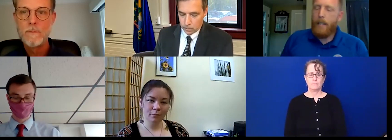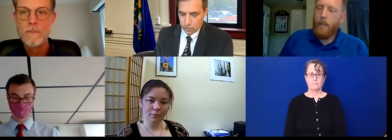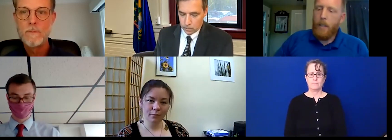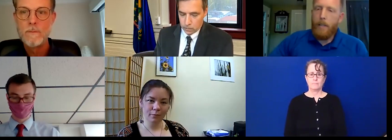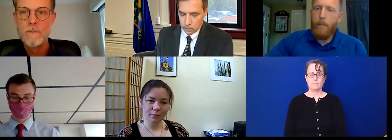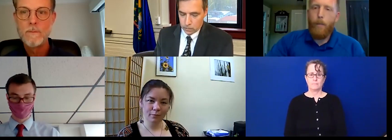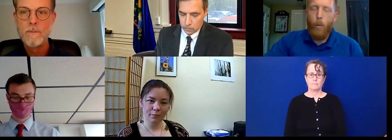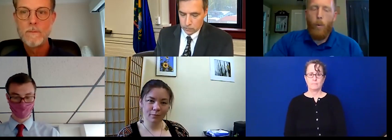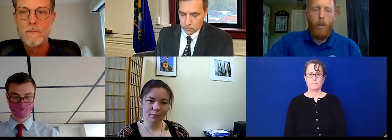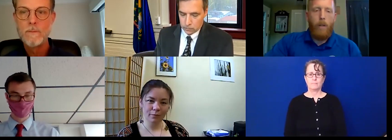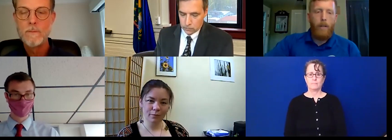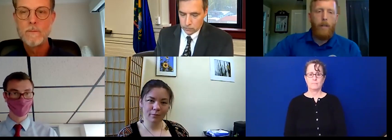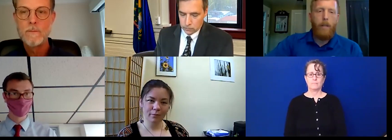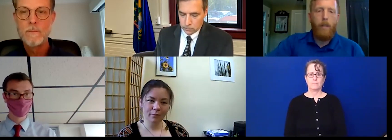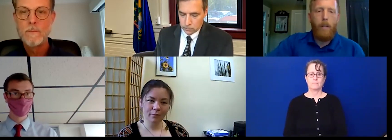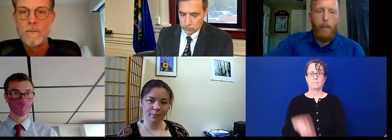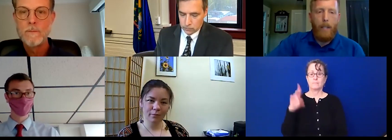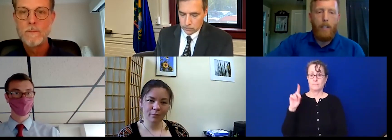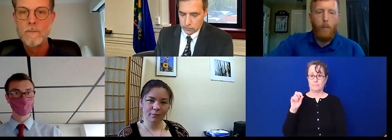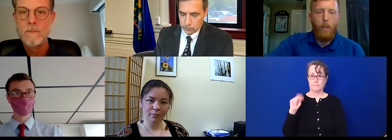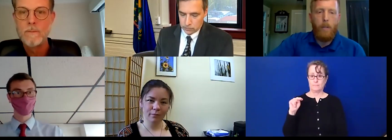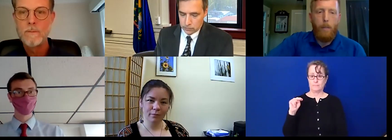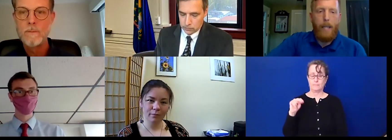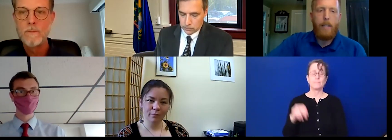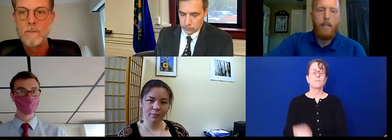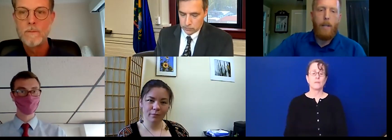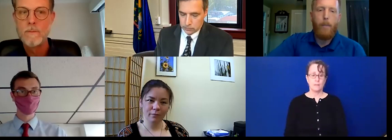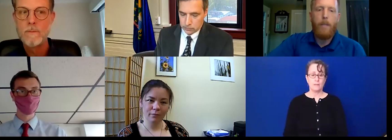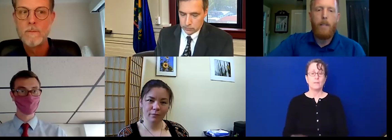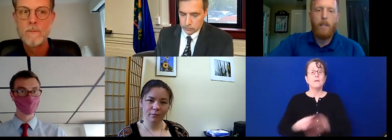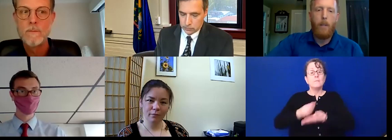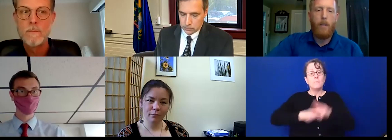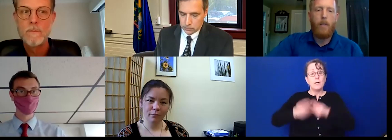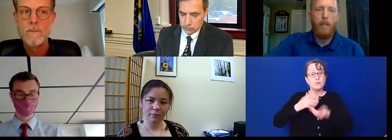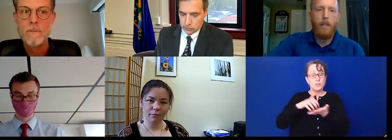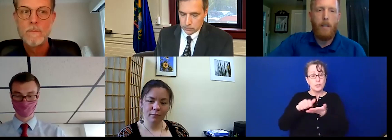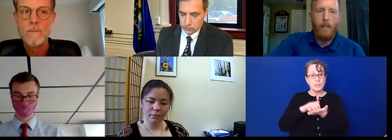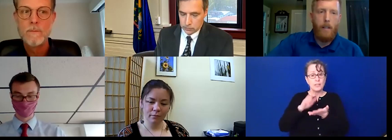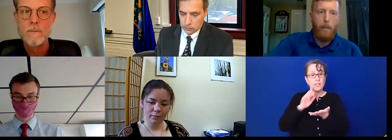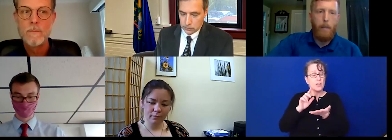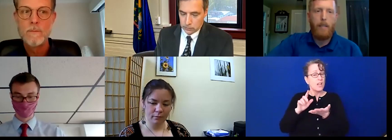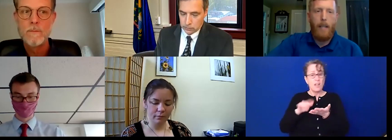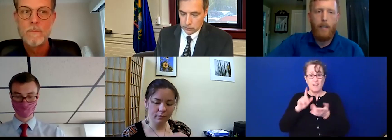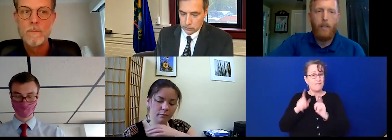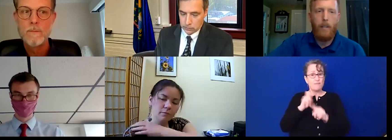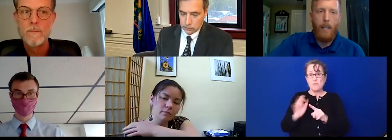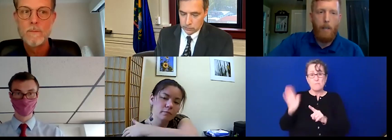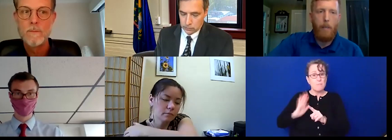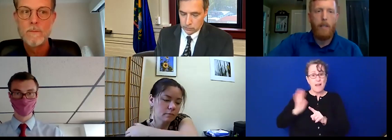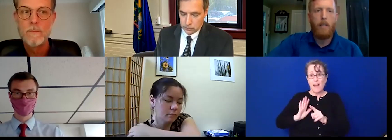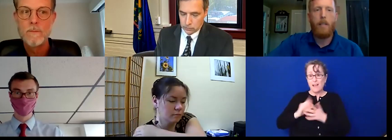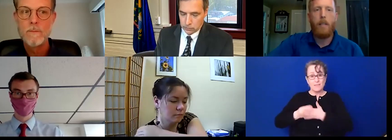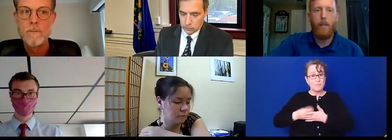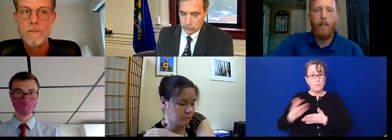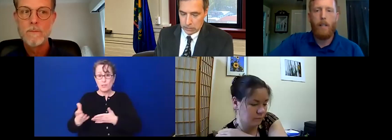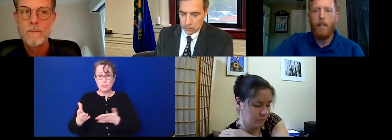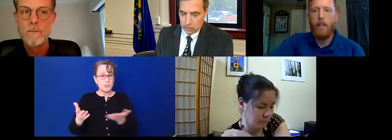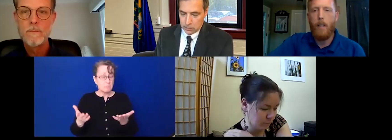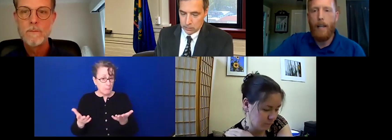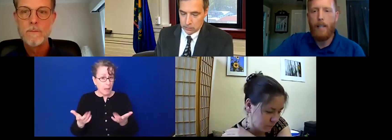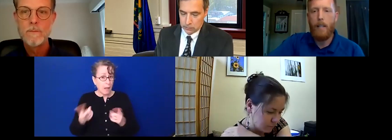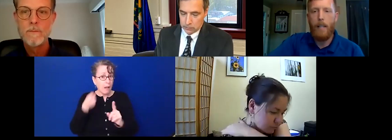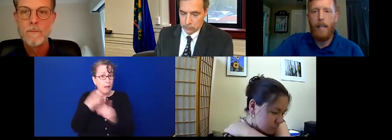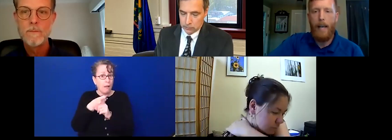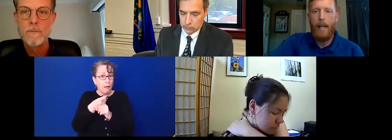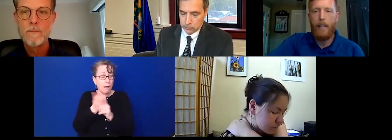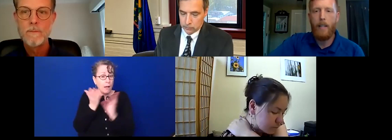The estimate for the budget was based on previous purchases, and the bids actually came in significantly